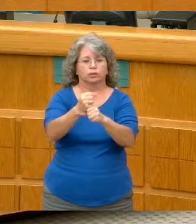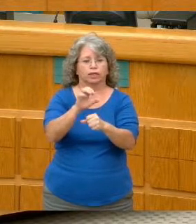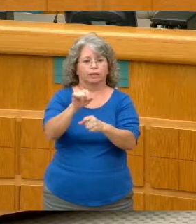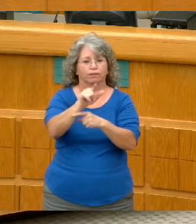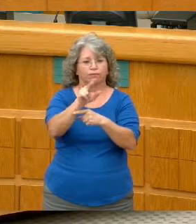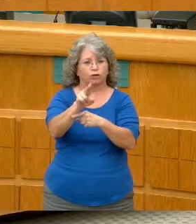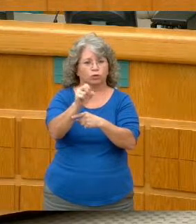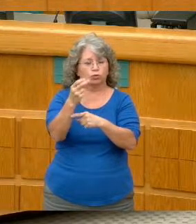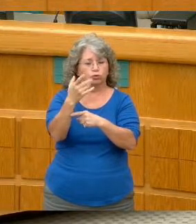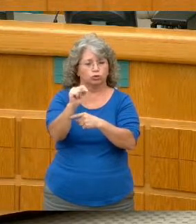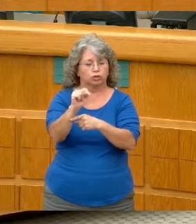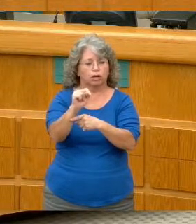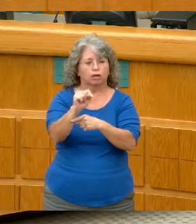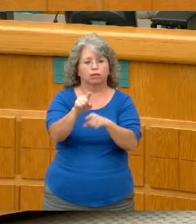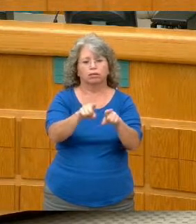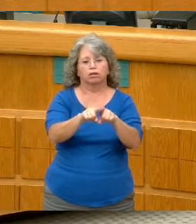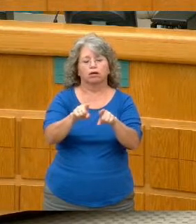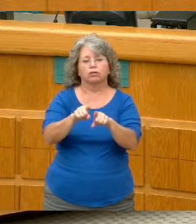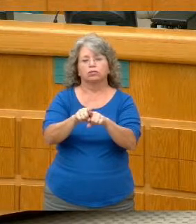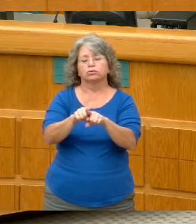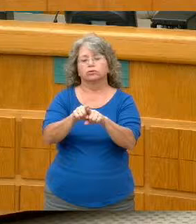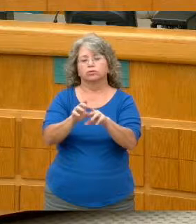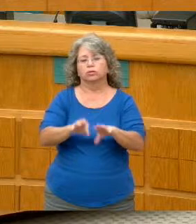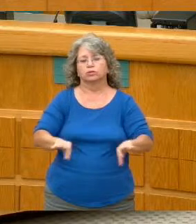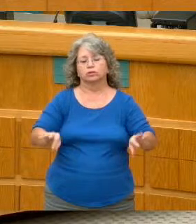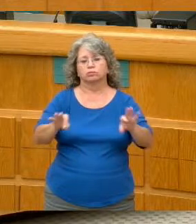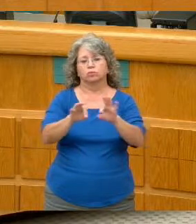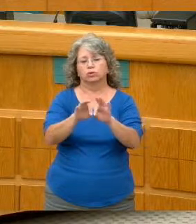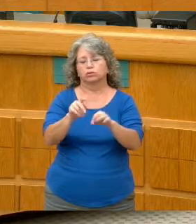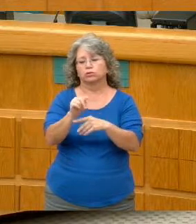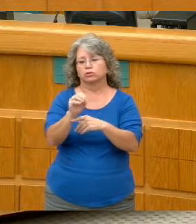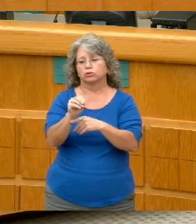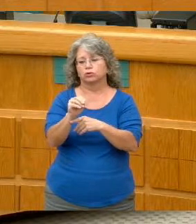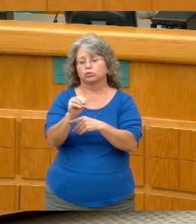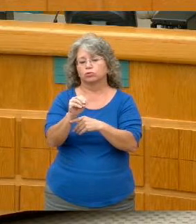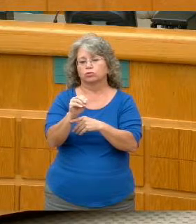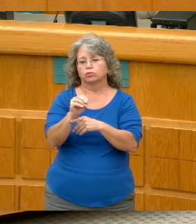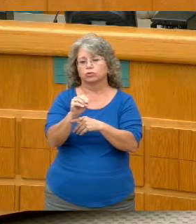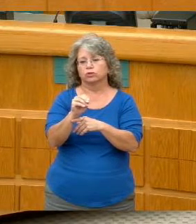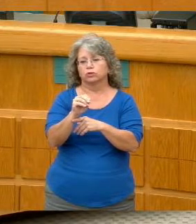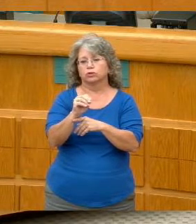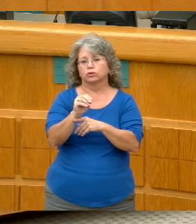important to give a jolt to our immunity around this season,